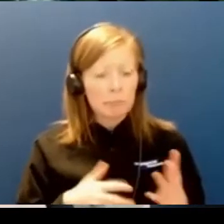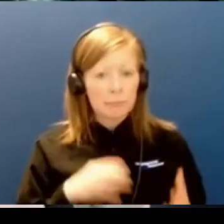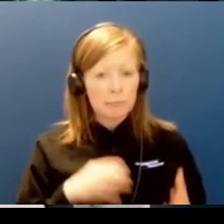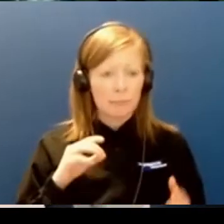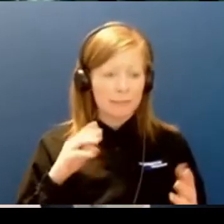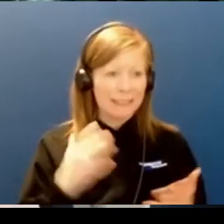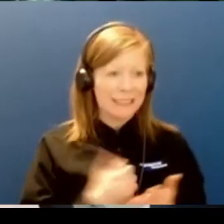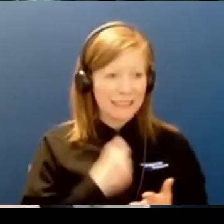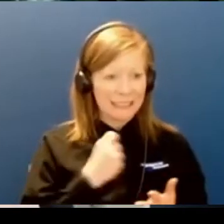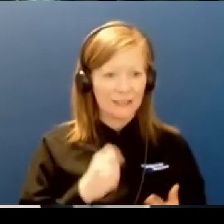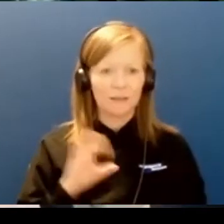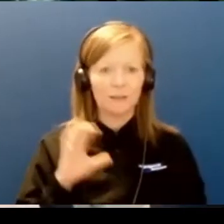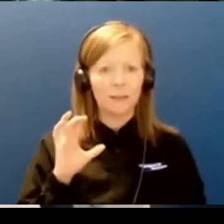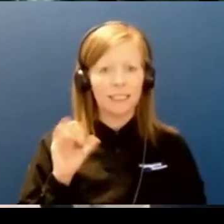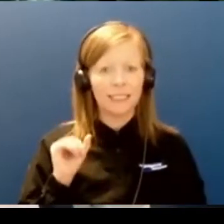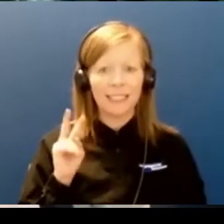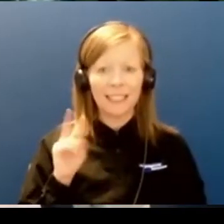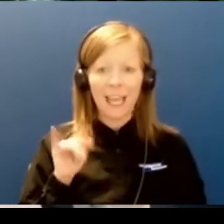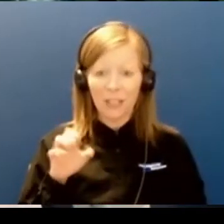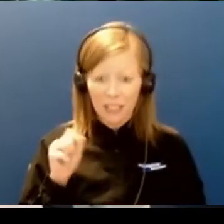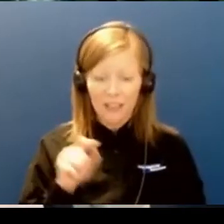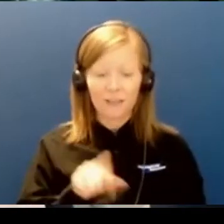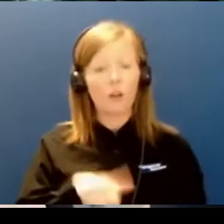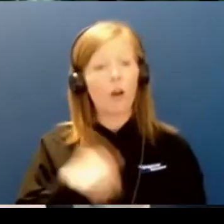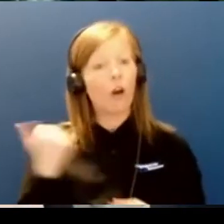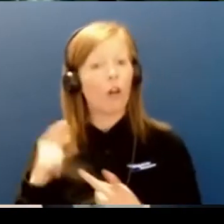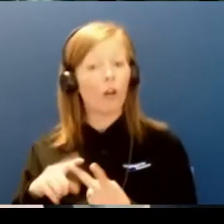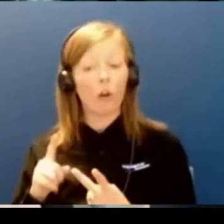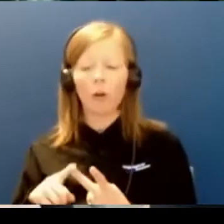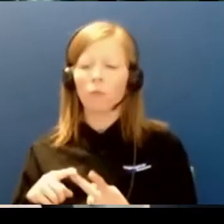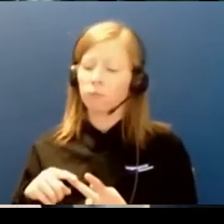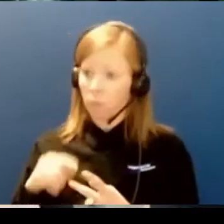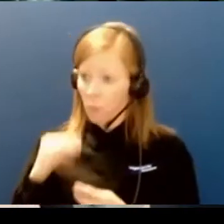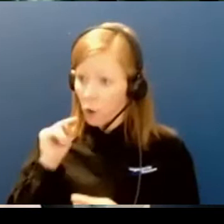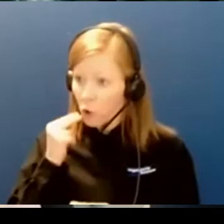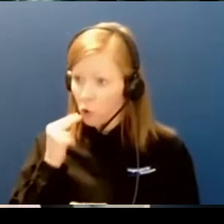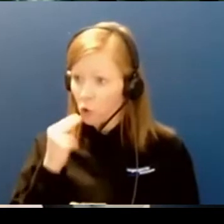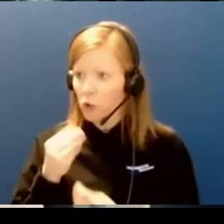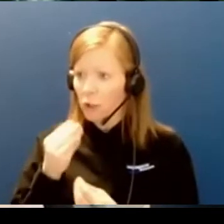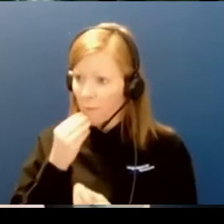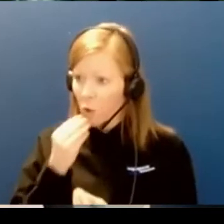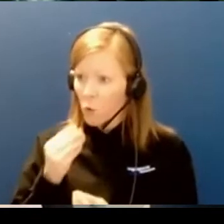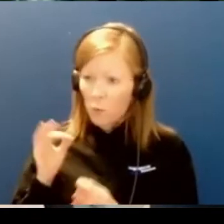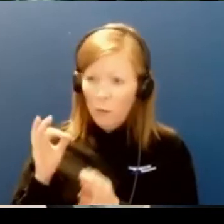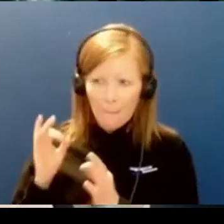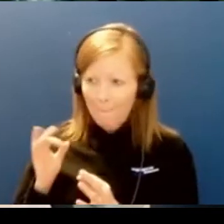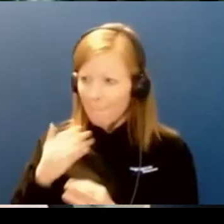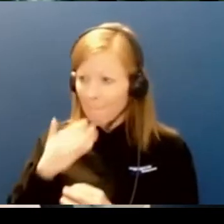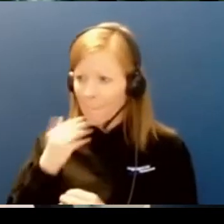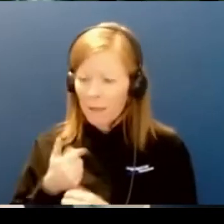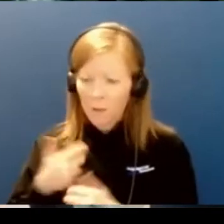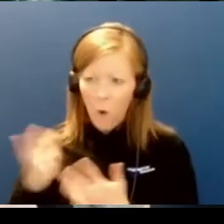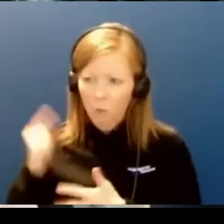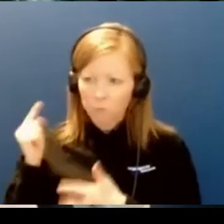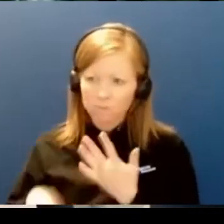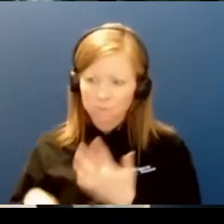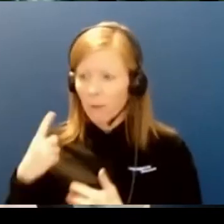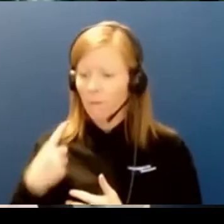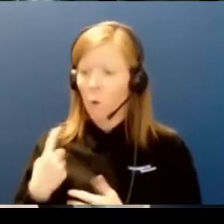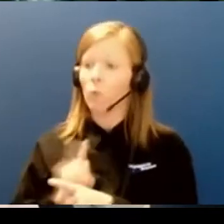cavities. And then the other is, optimal foods and nutrition for proper growth and development as